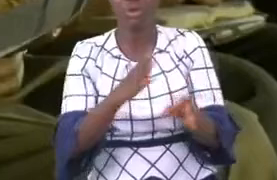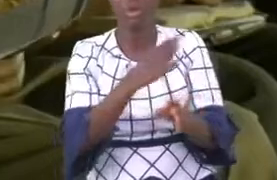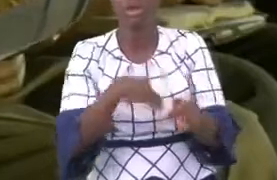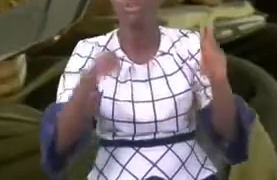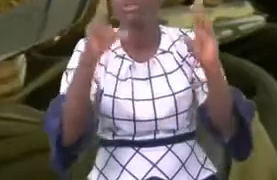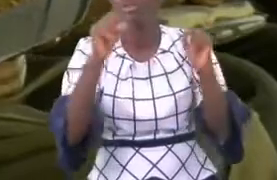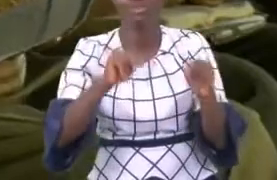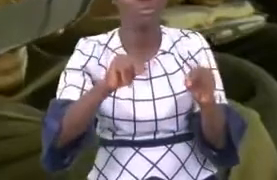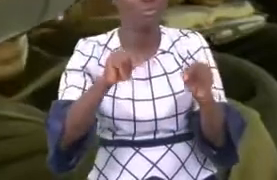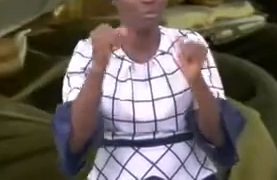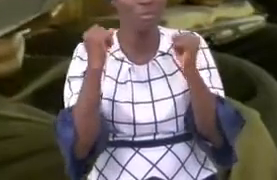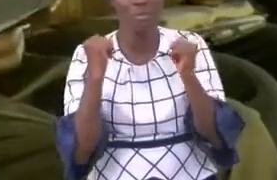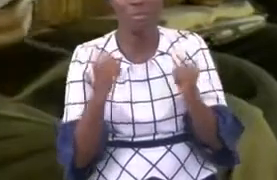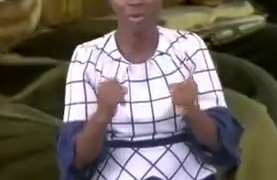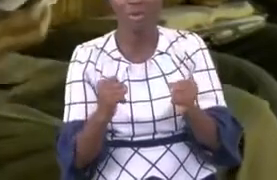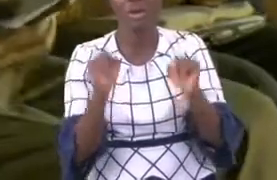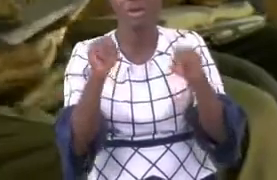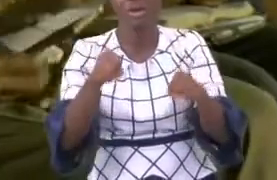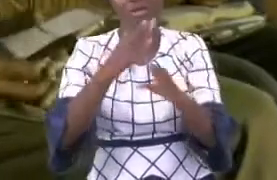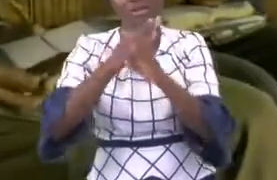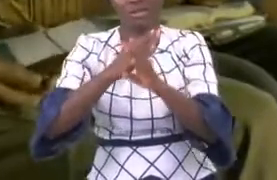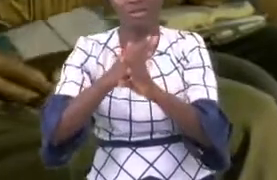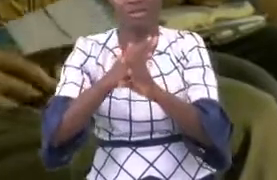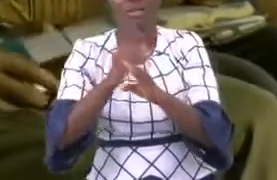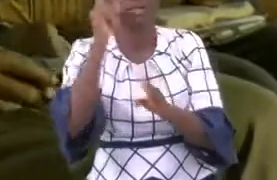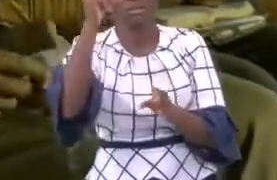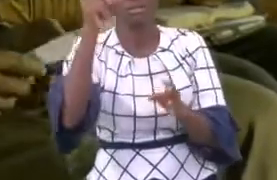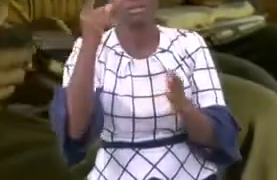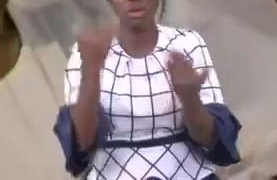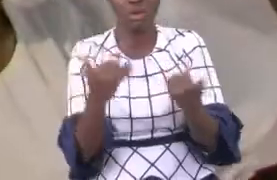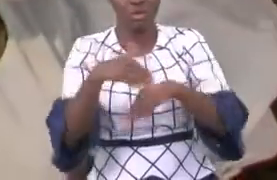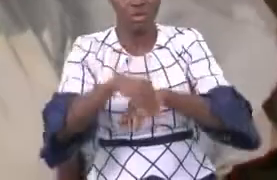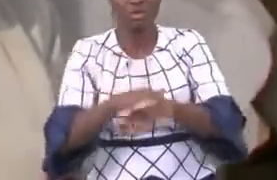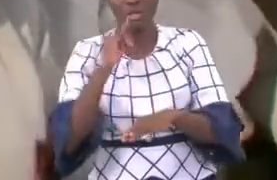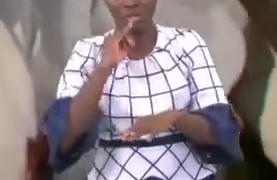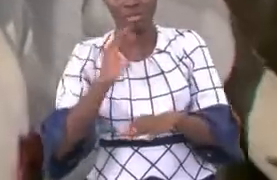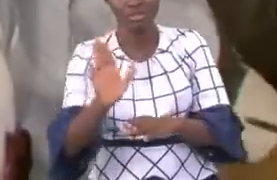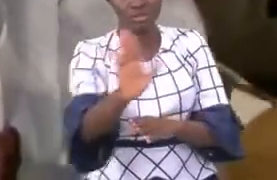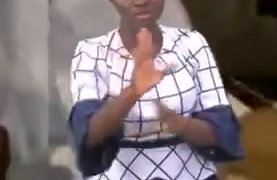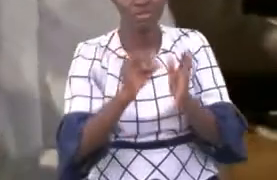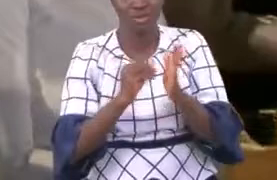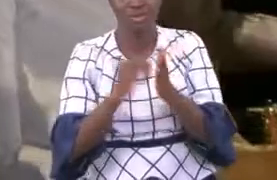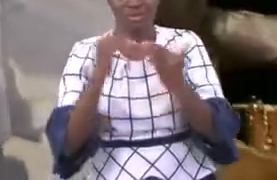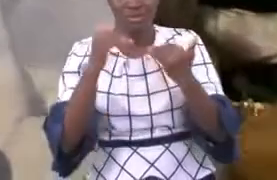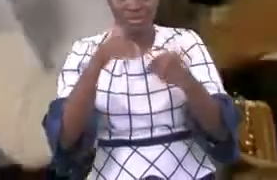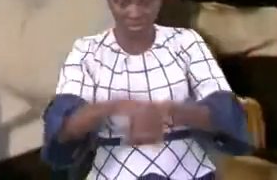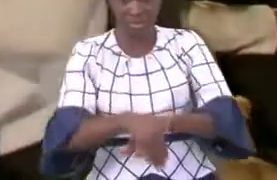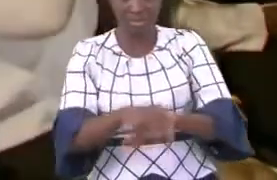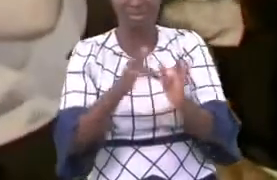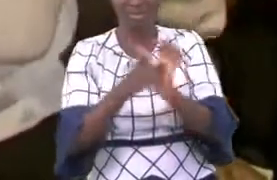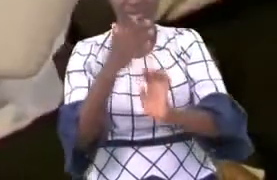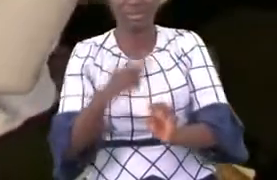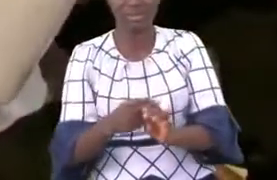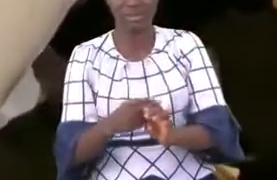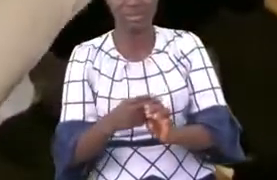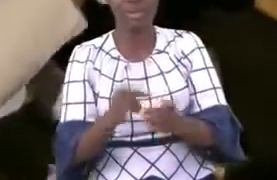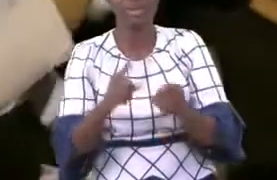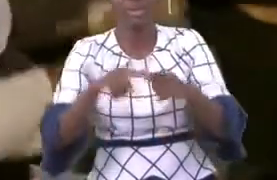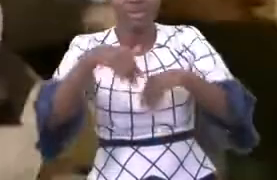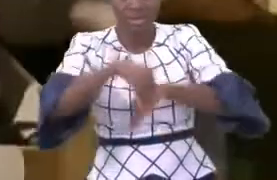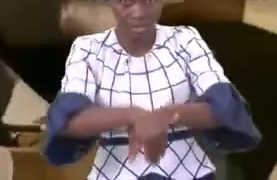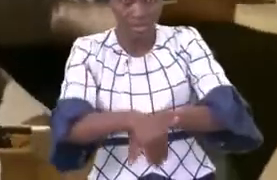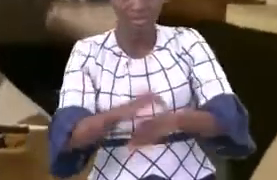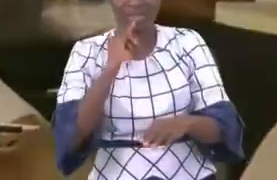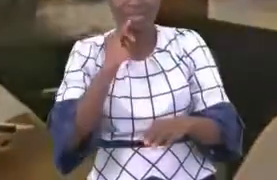night. And tonight is the night of your salvation. Say amen. Amen. Of